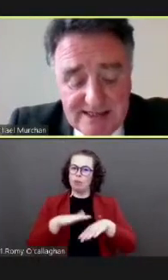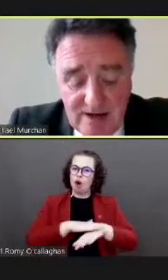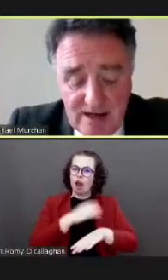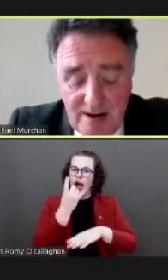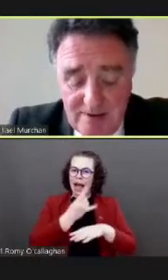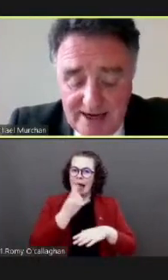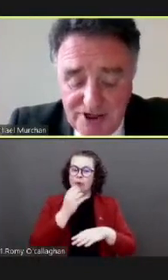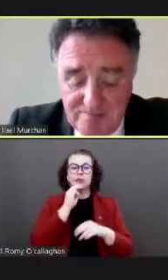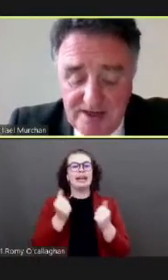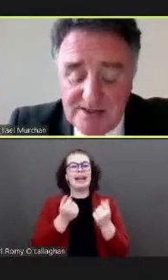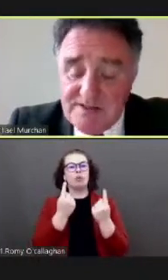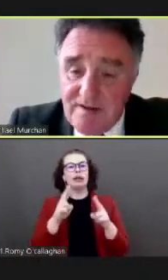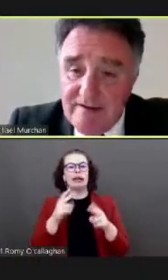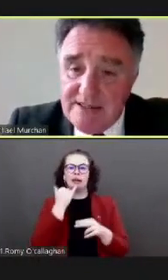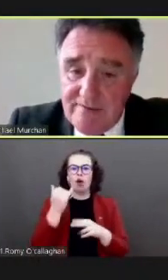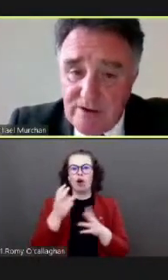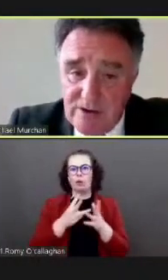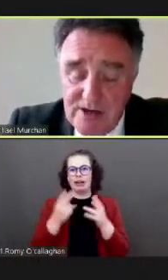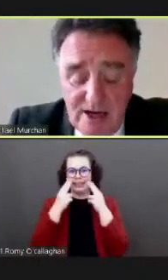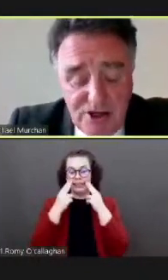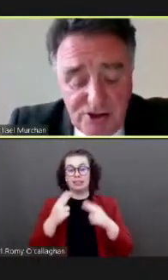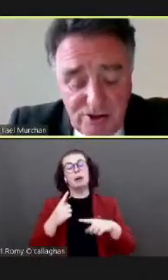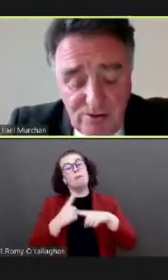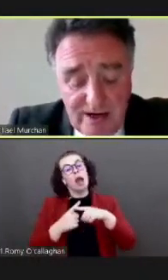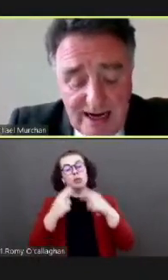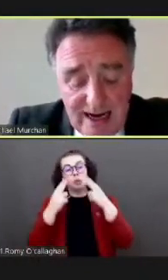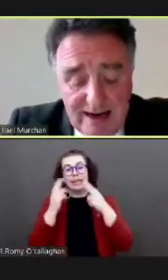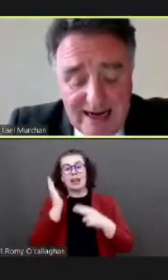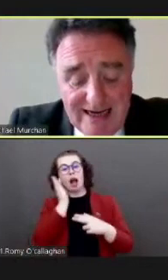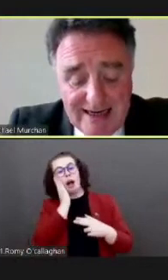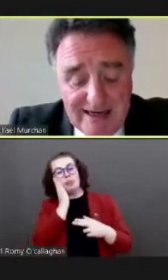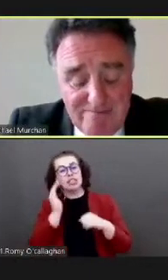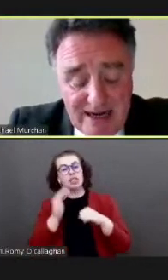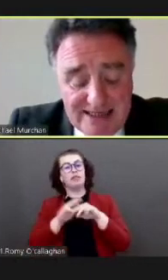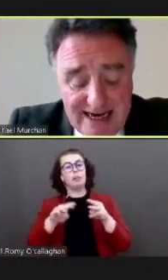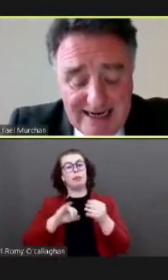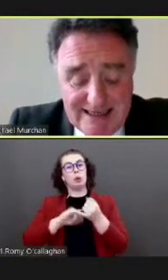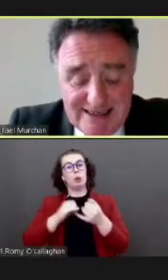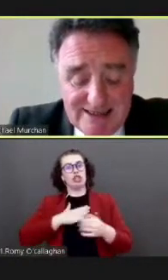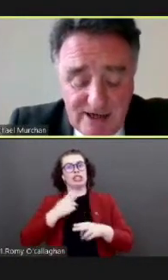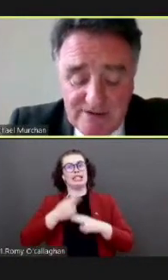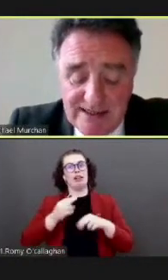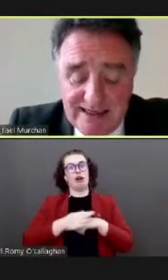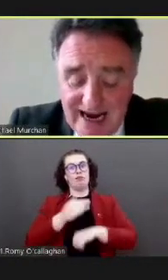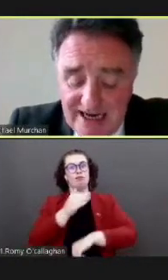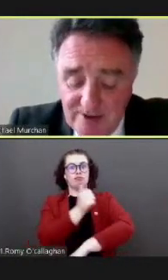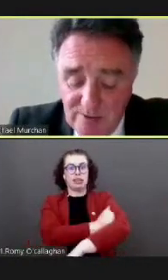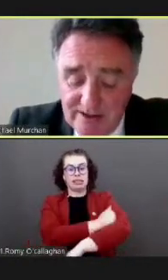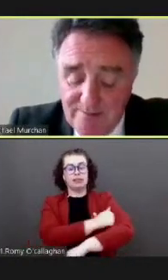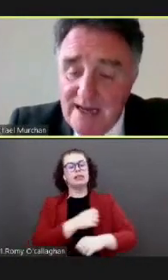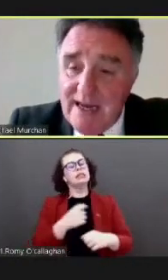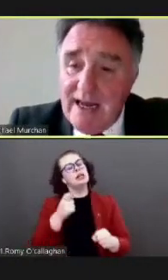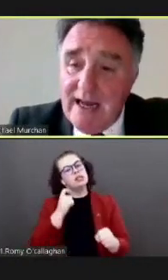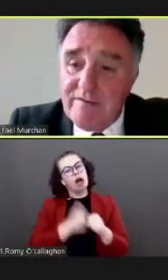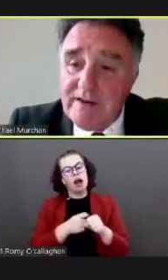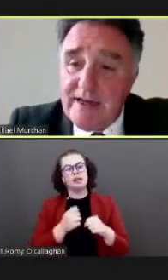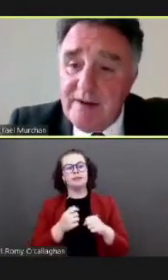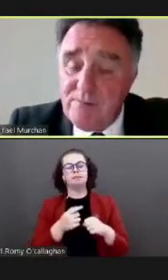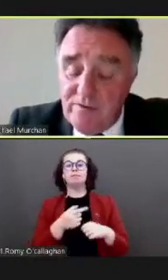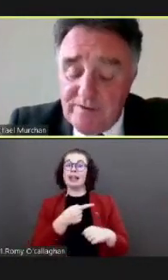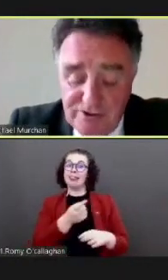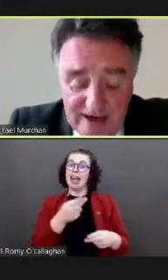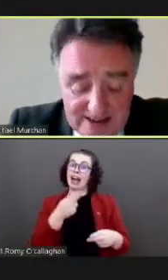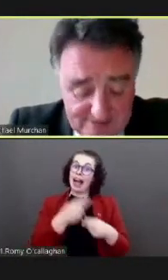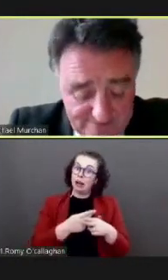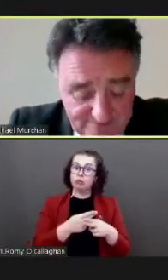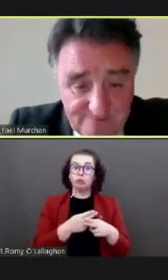ex-prisoners having stable accommodation, because it's very difficult to maintain service engagement with them if they